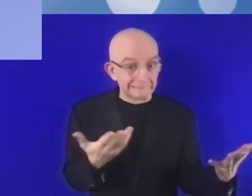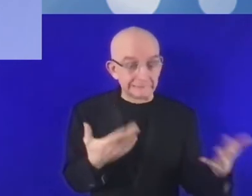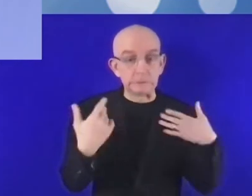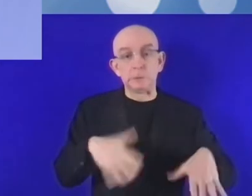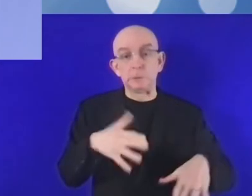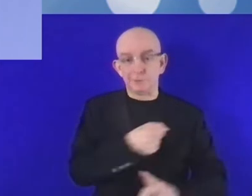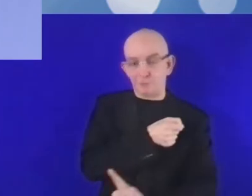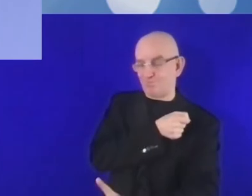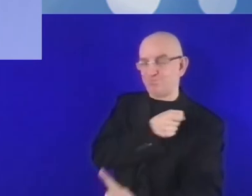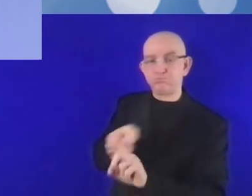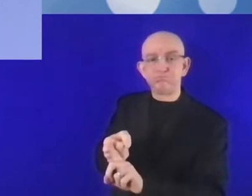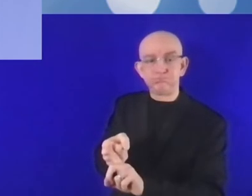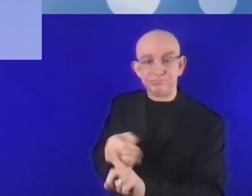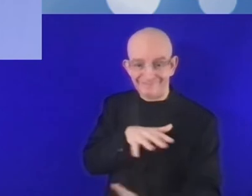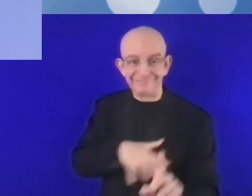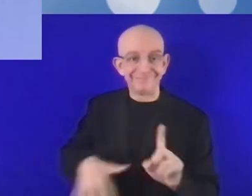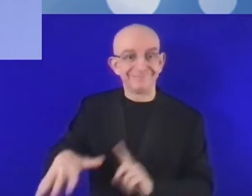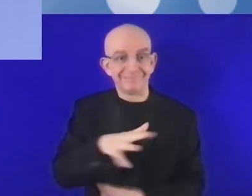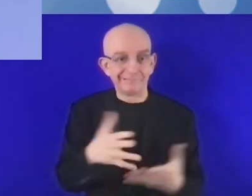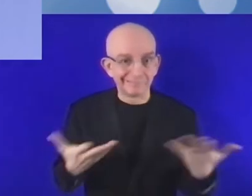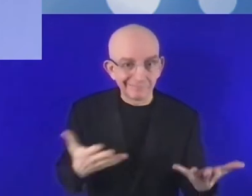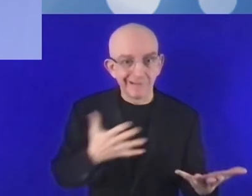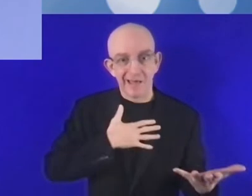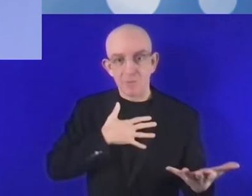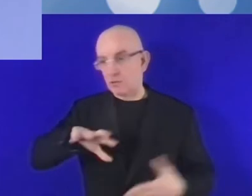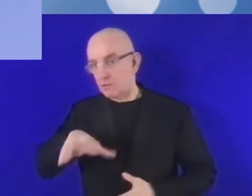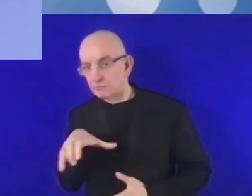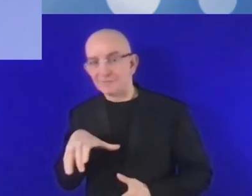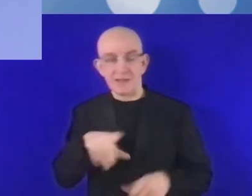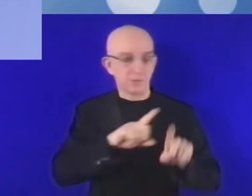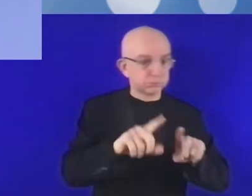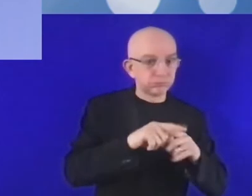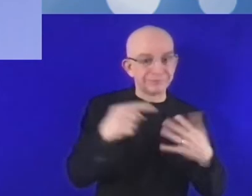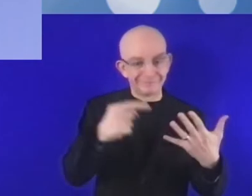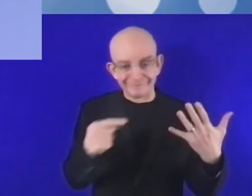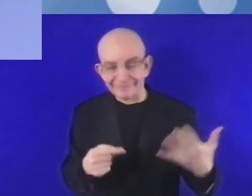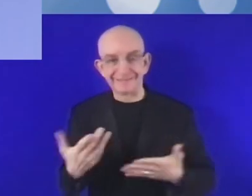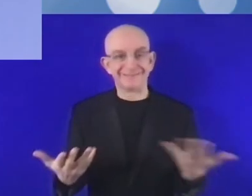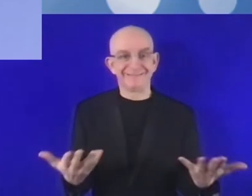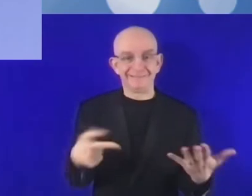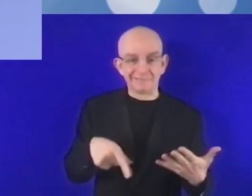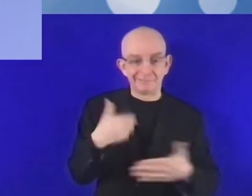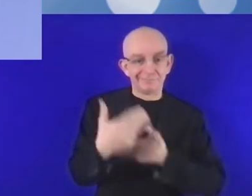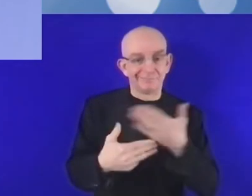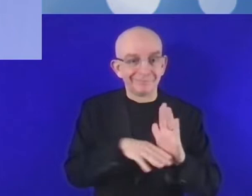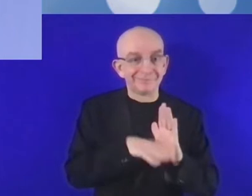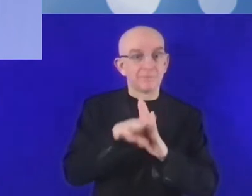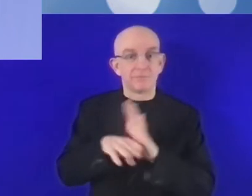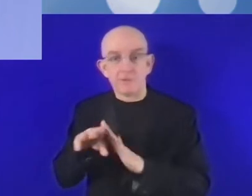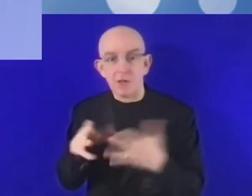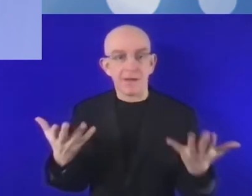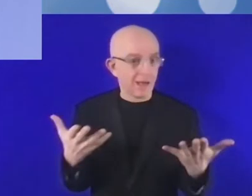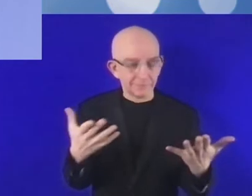of development opportunity like for example lack of infrastructure which includes